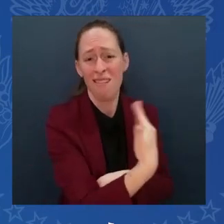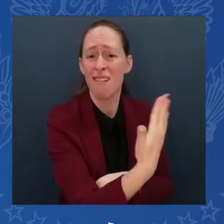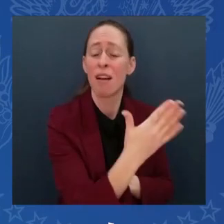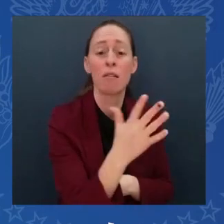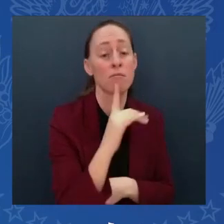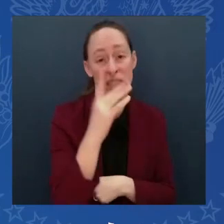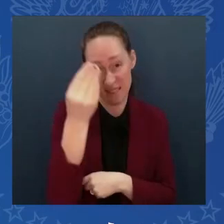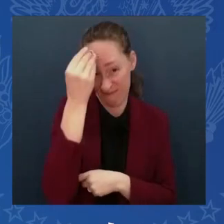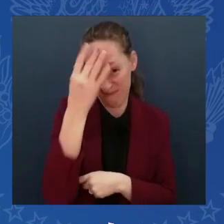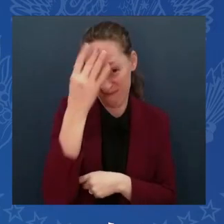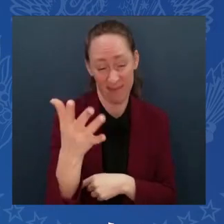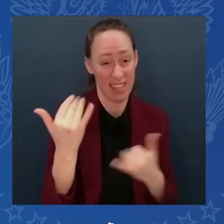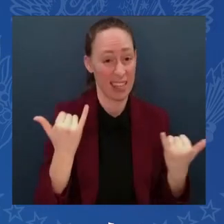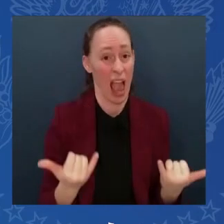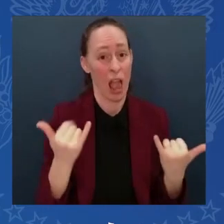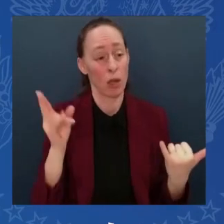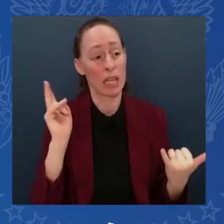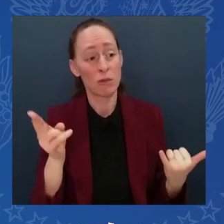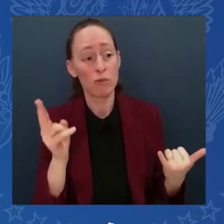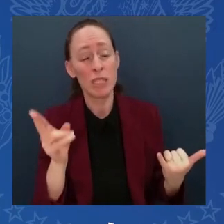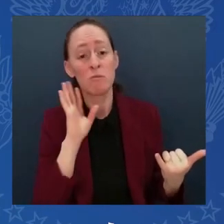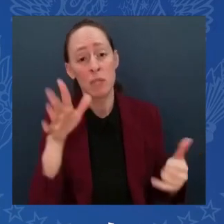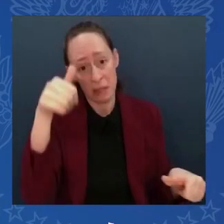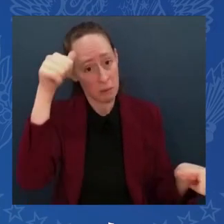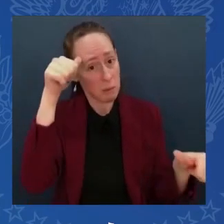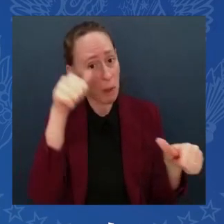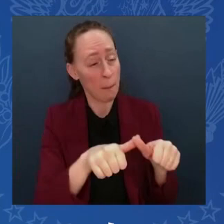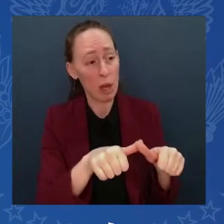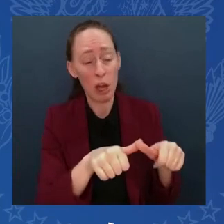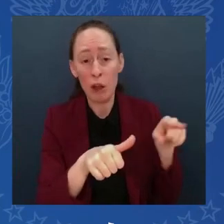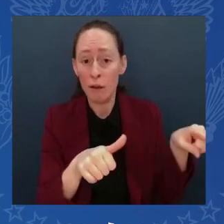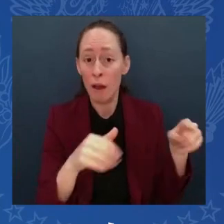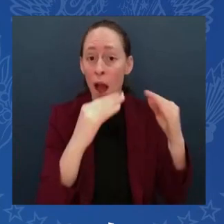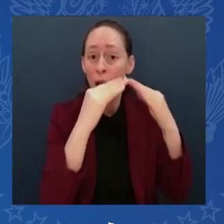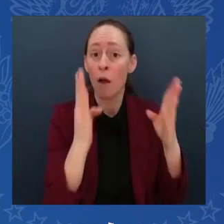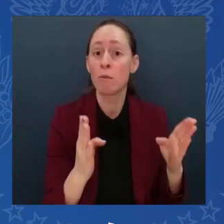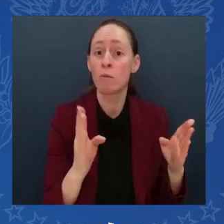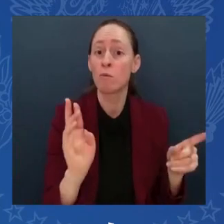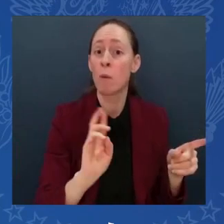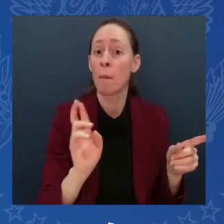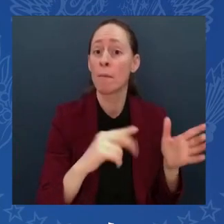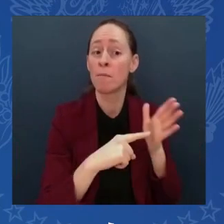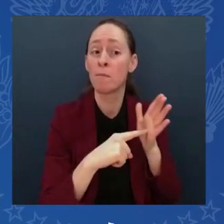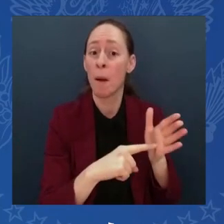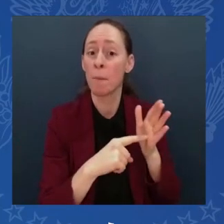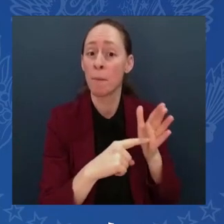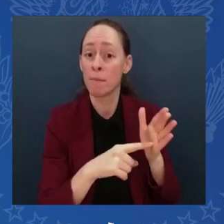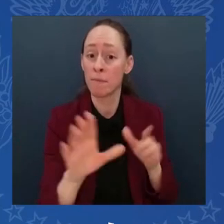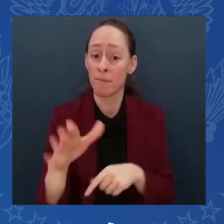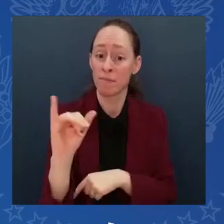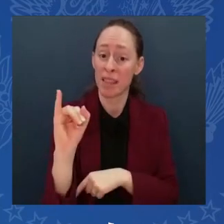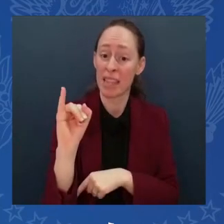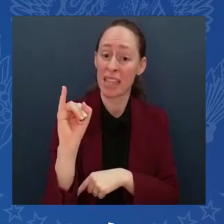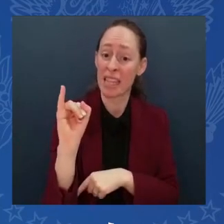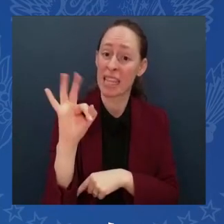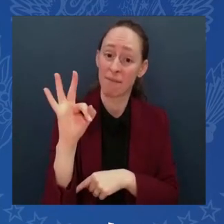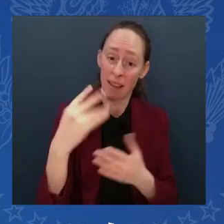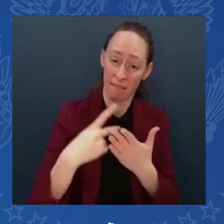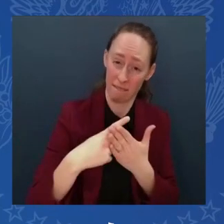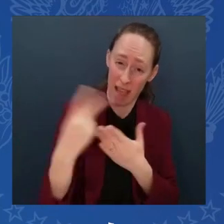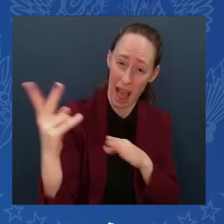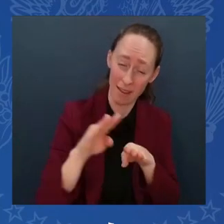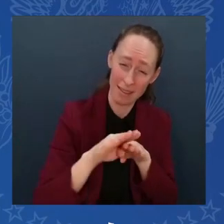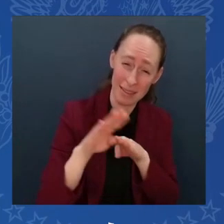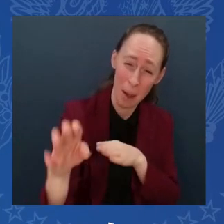House of Representatives. The failure to support Ukraine at this critical moment will never be forgotten. It's going to go